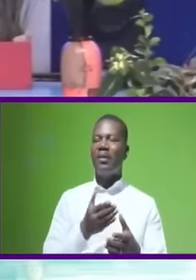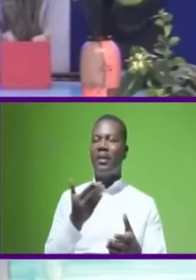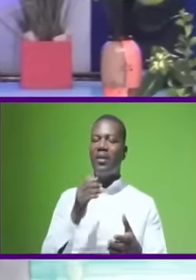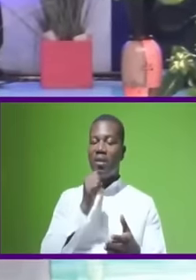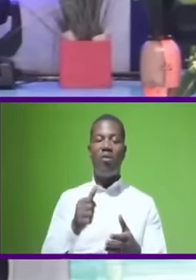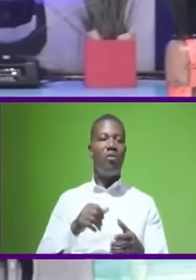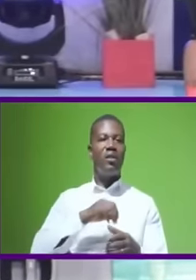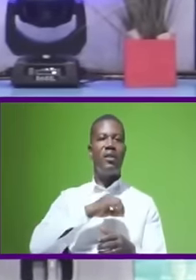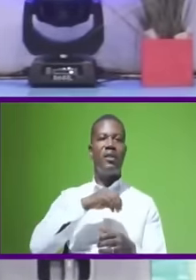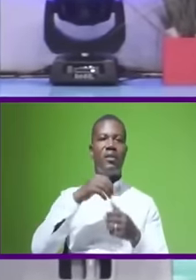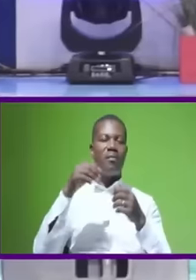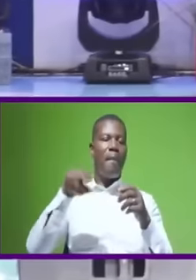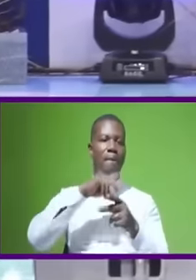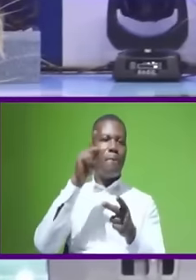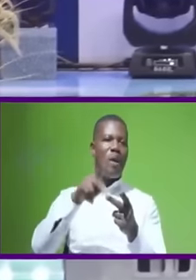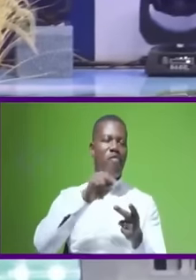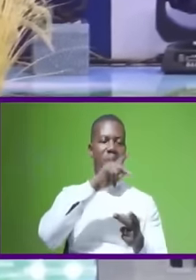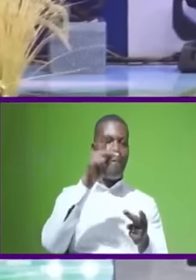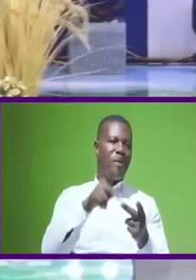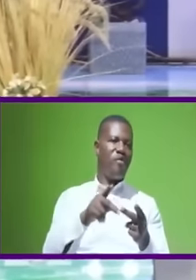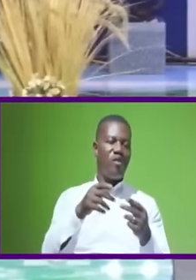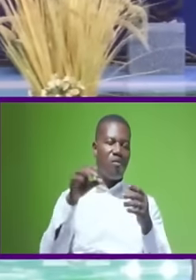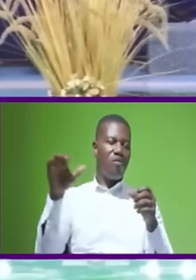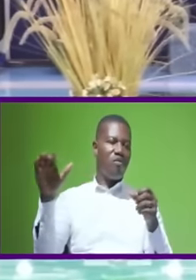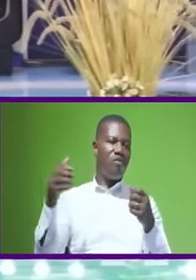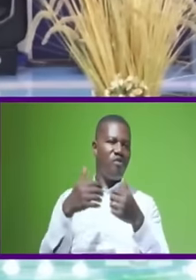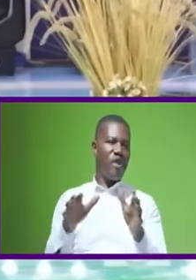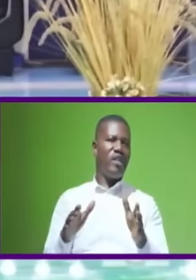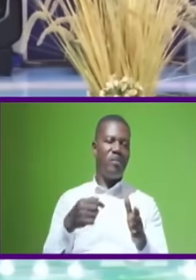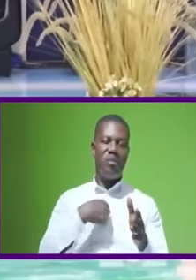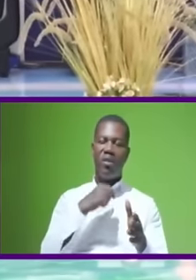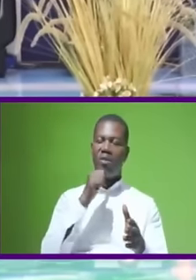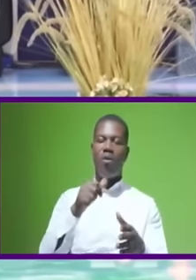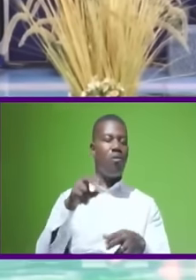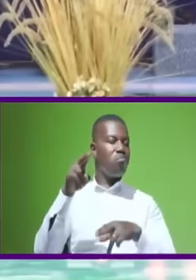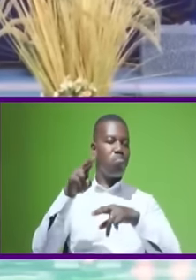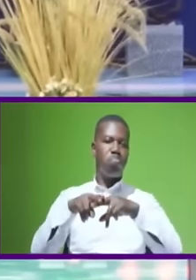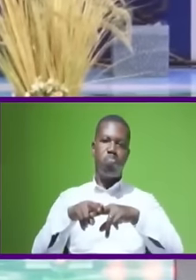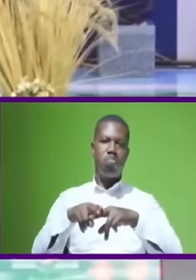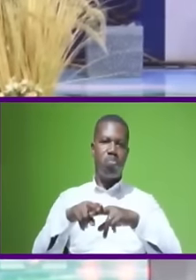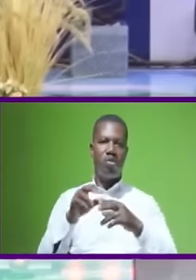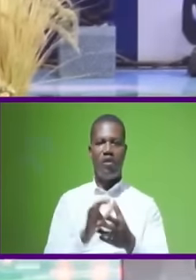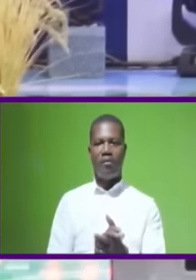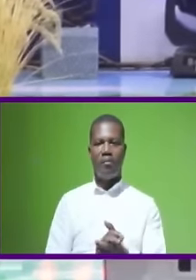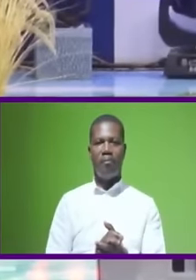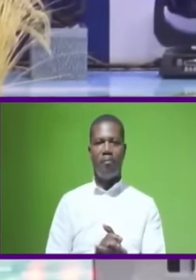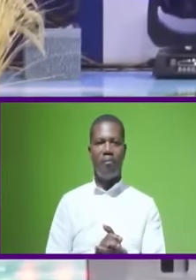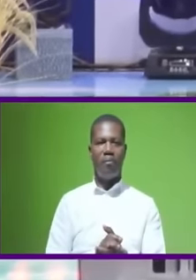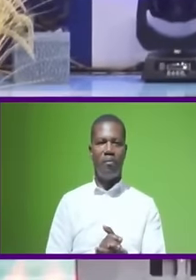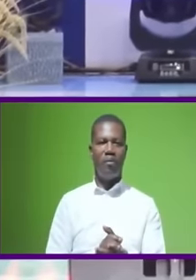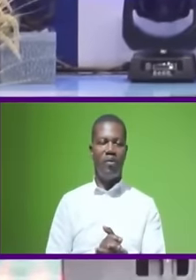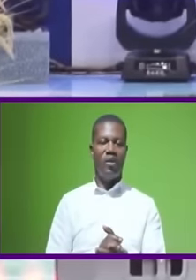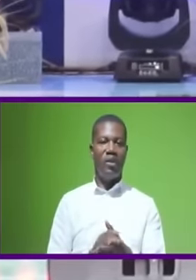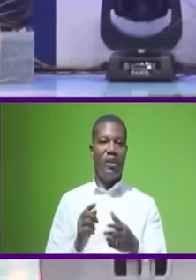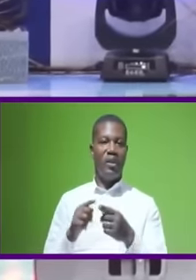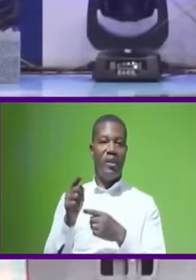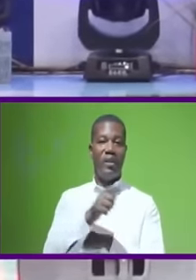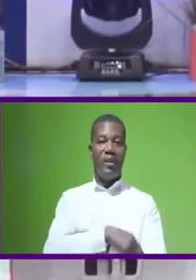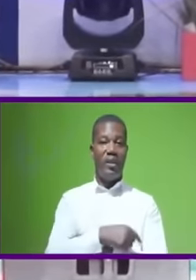And things are not perfect and complete yet. So I will not sit down.